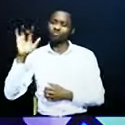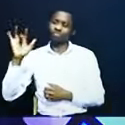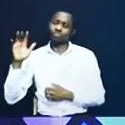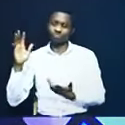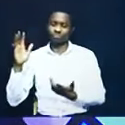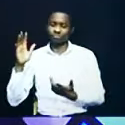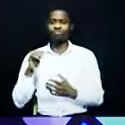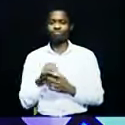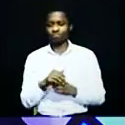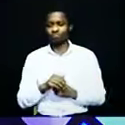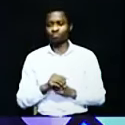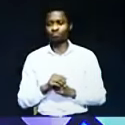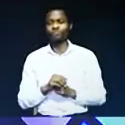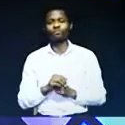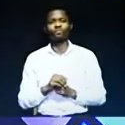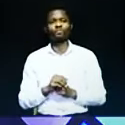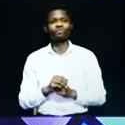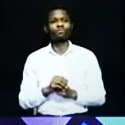chemo edionunum.